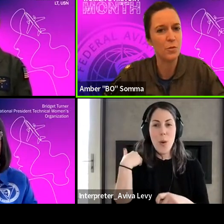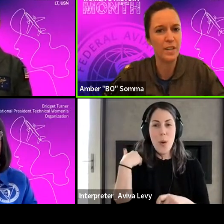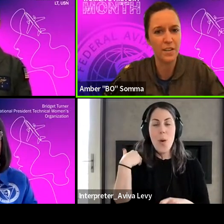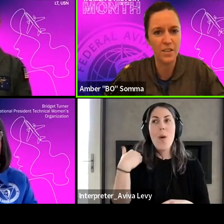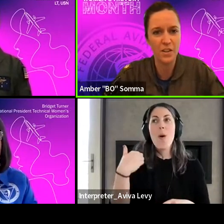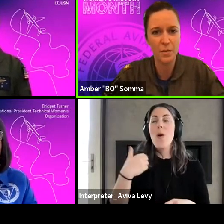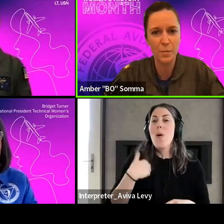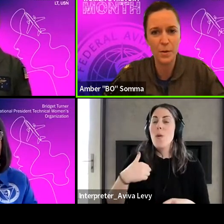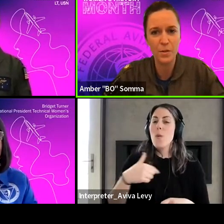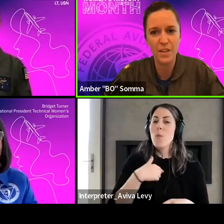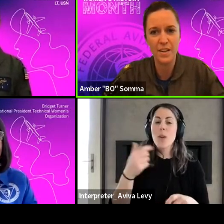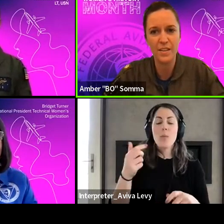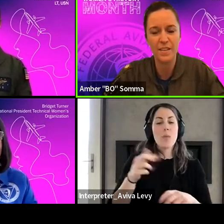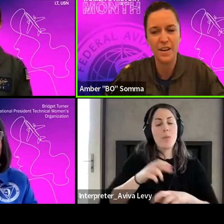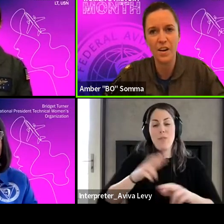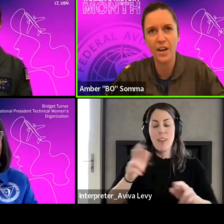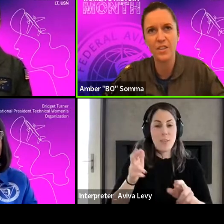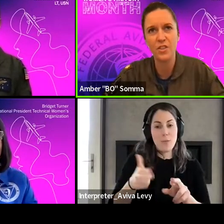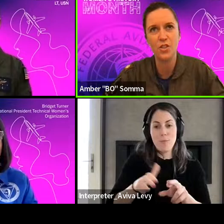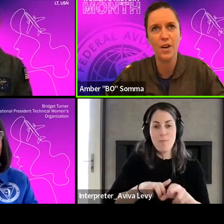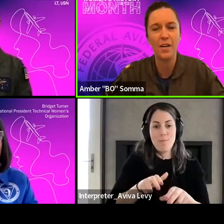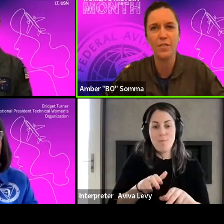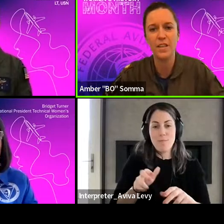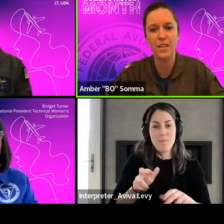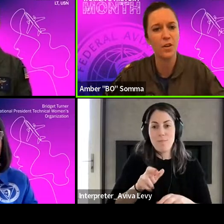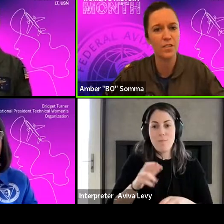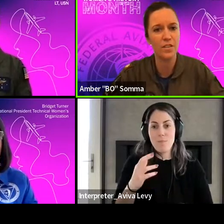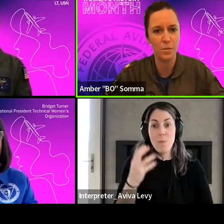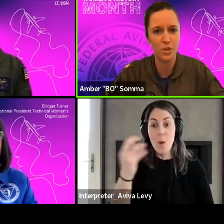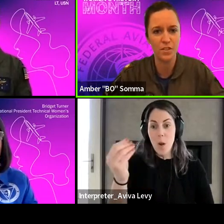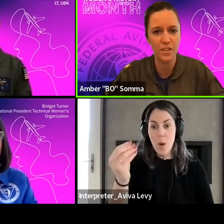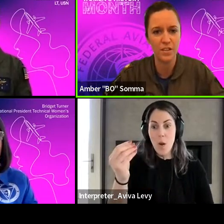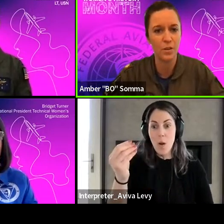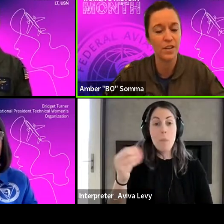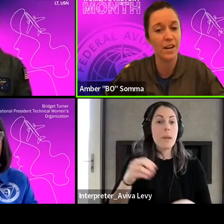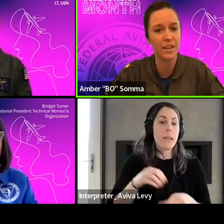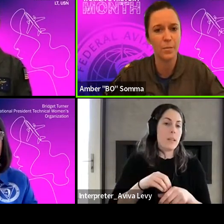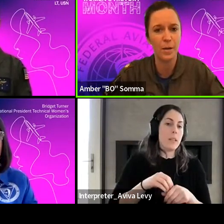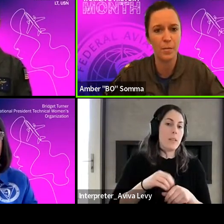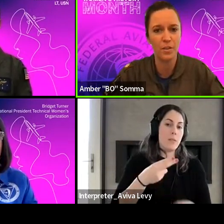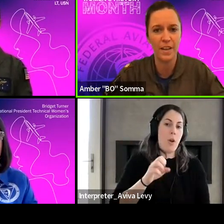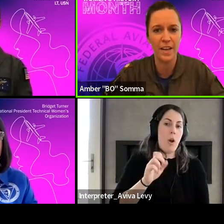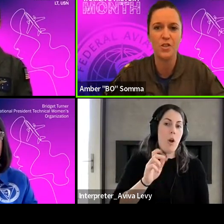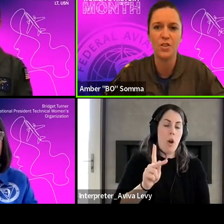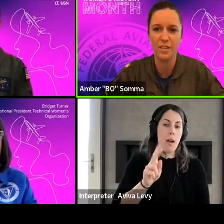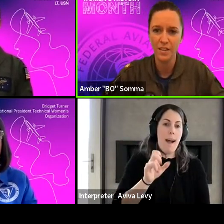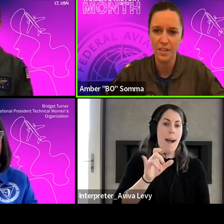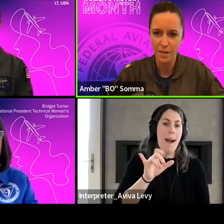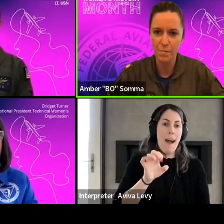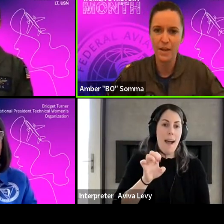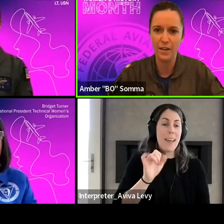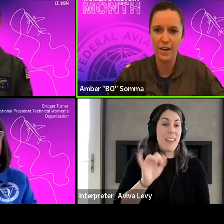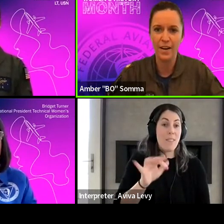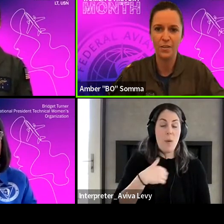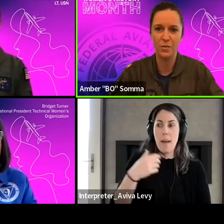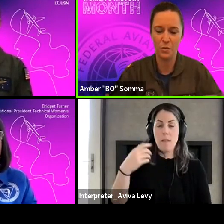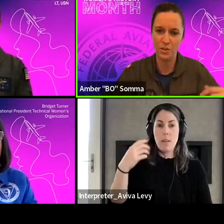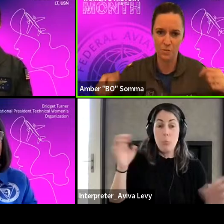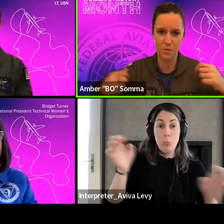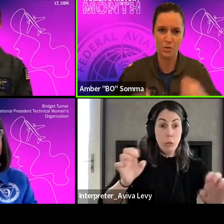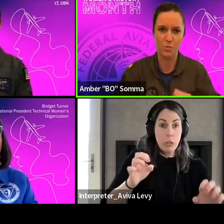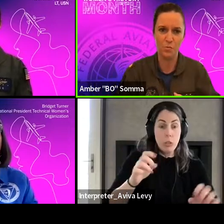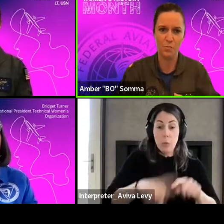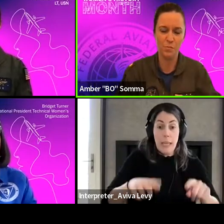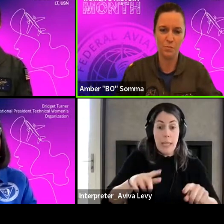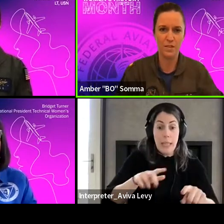we were getting ready to launch off the boat. And in the Hawkeyes, should you have any crazy emergencies where you're not going to be able to land, you can bail out,